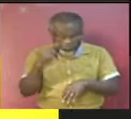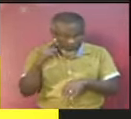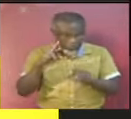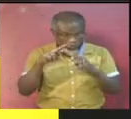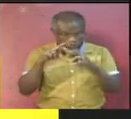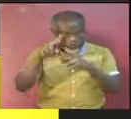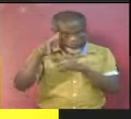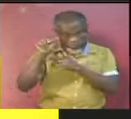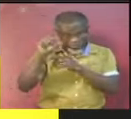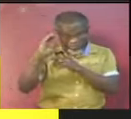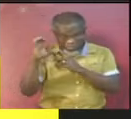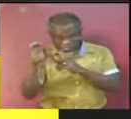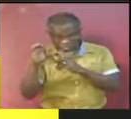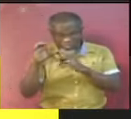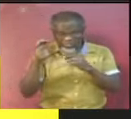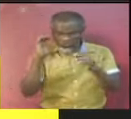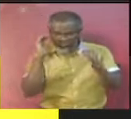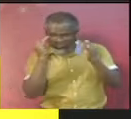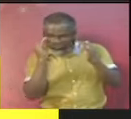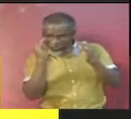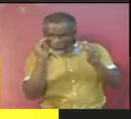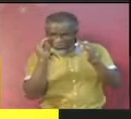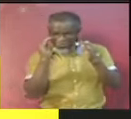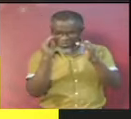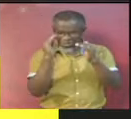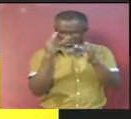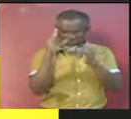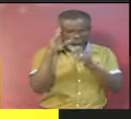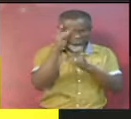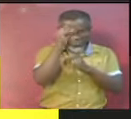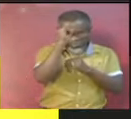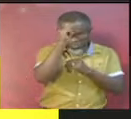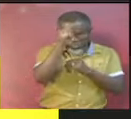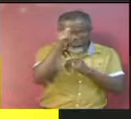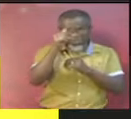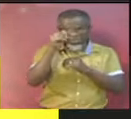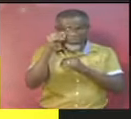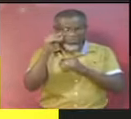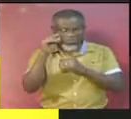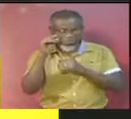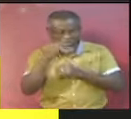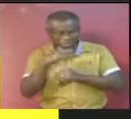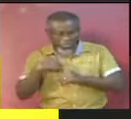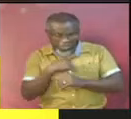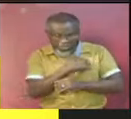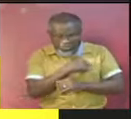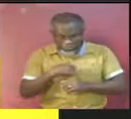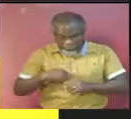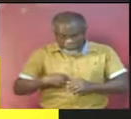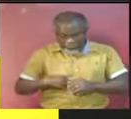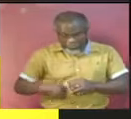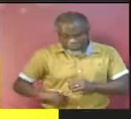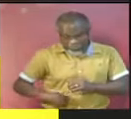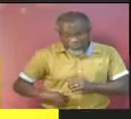group suffering more than others via deaths or serious cases than others? Thank you.